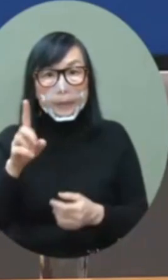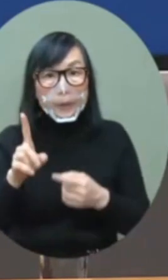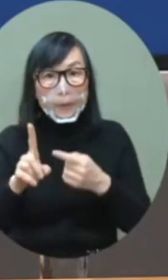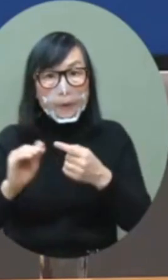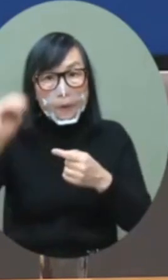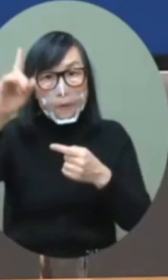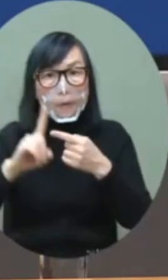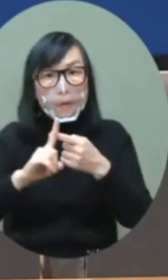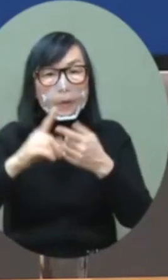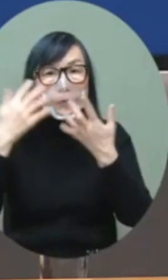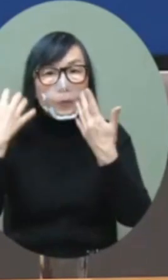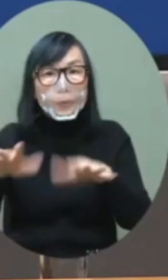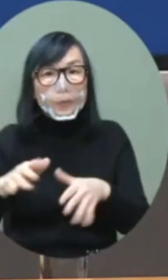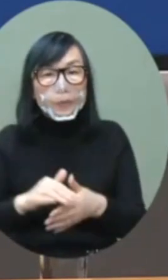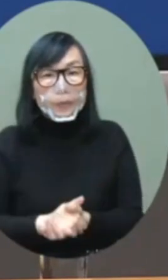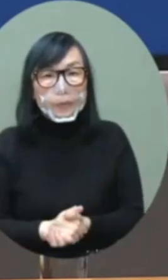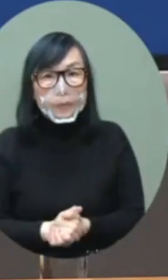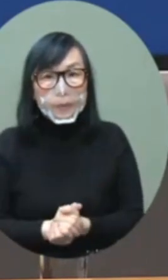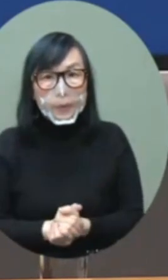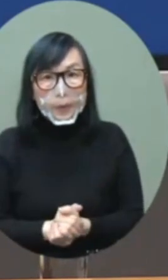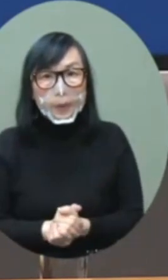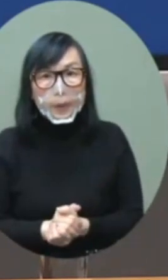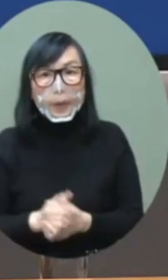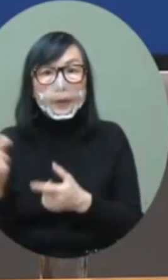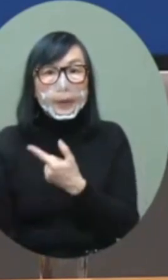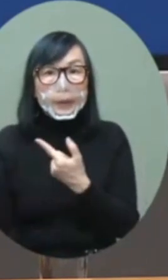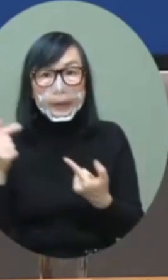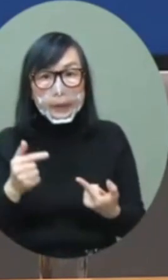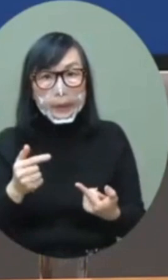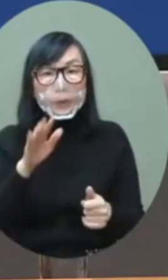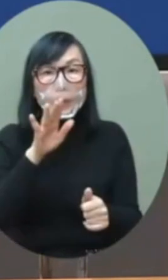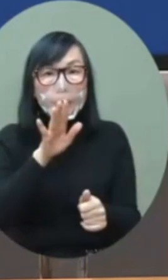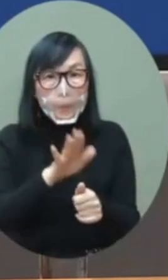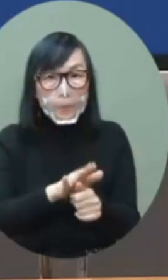vigilant as possible and try to suppress the